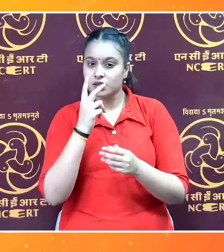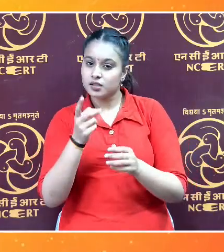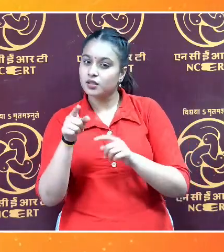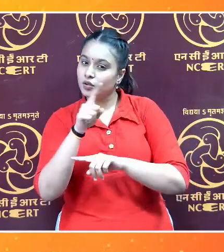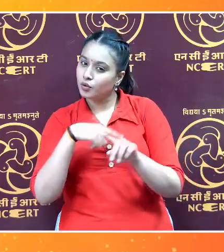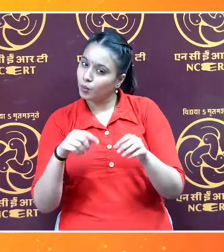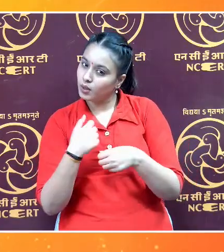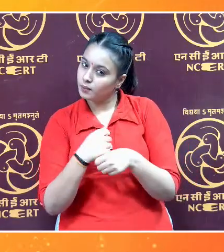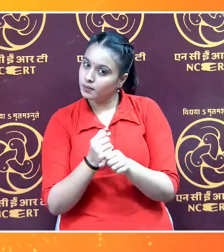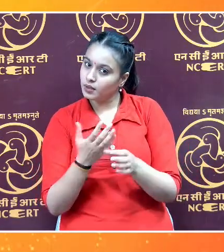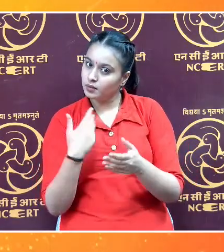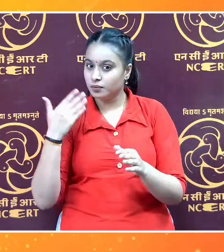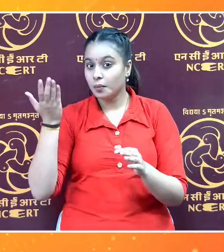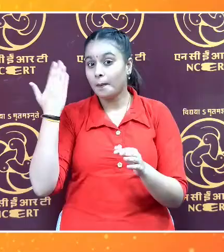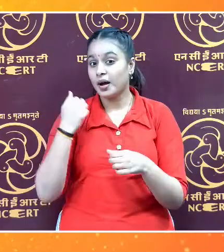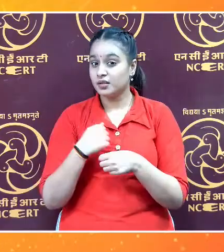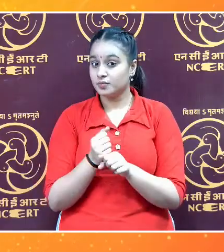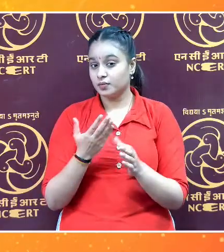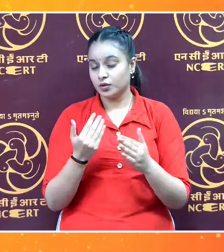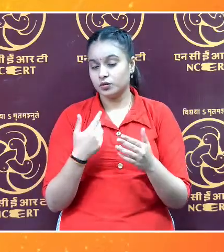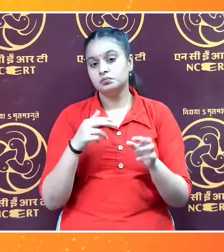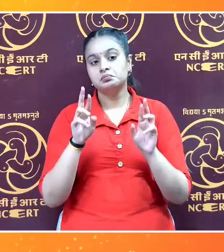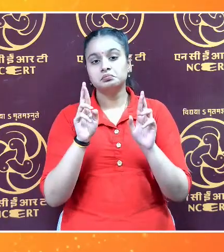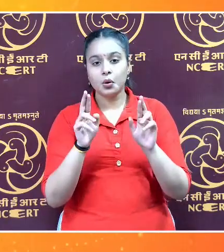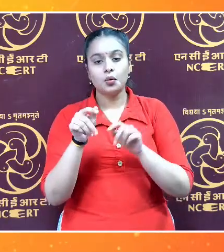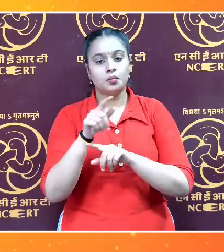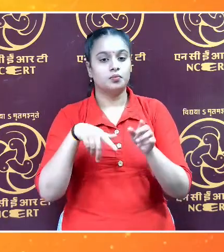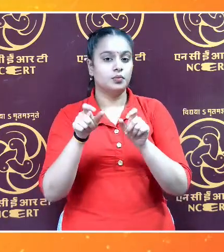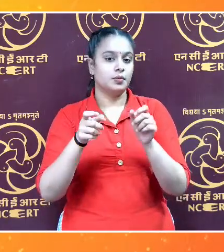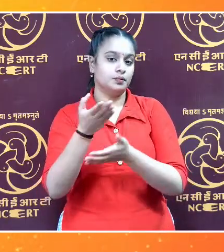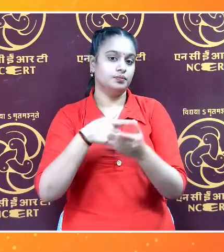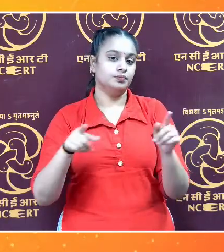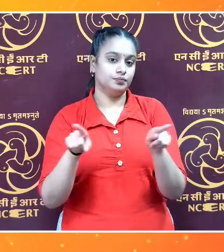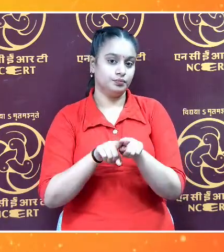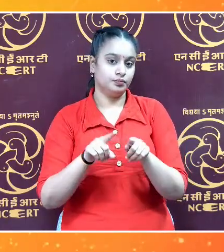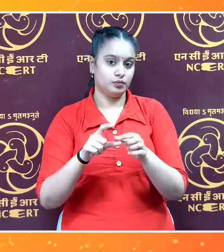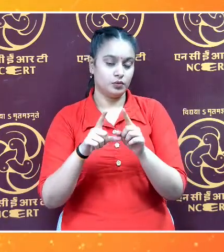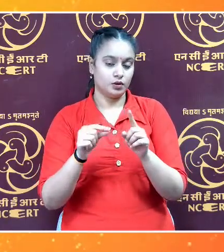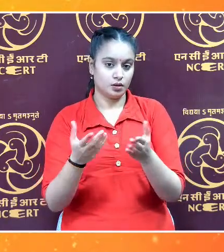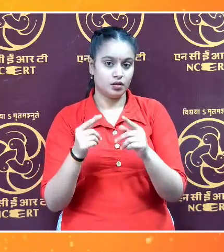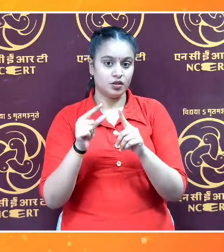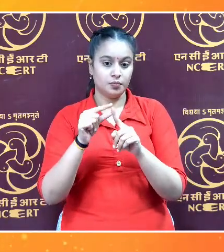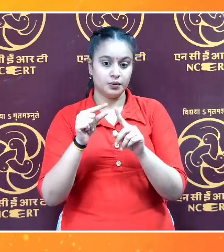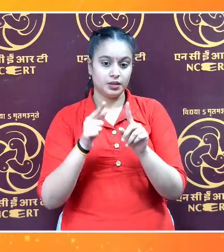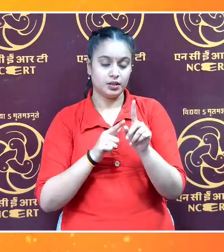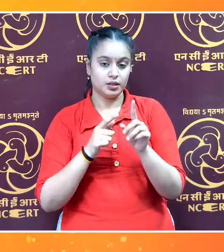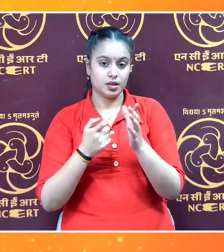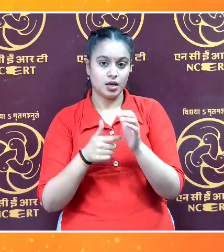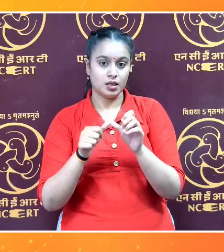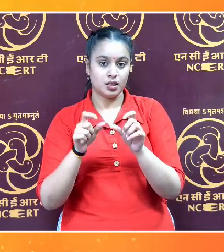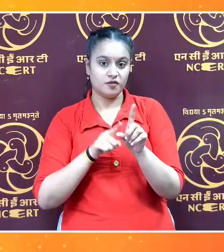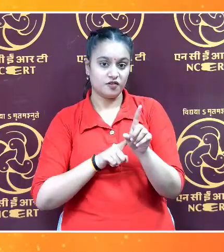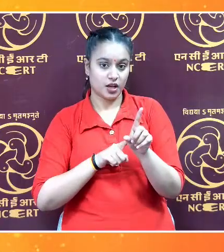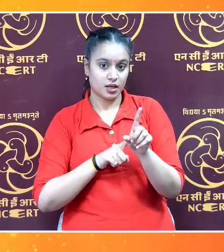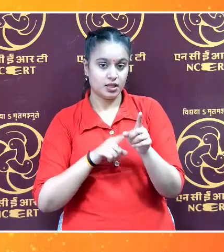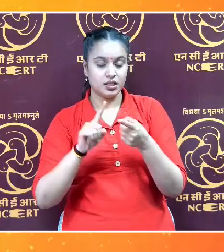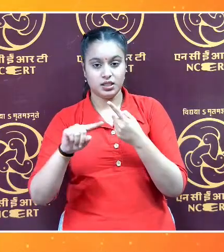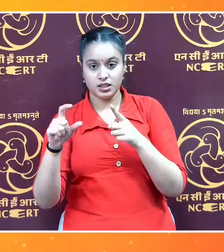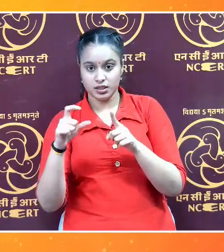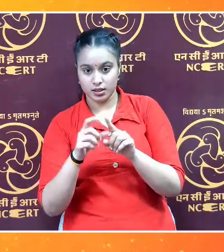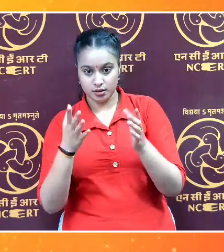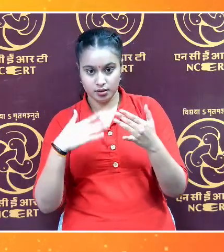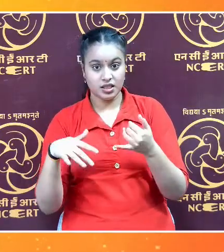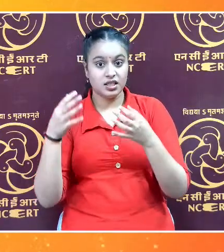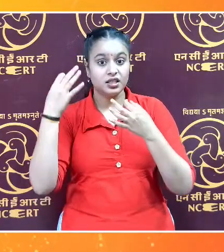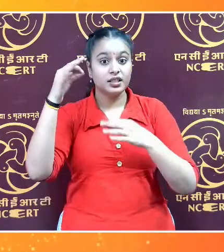can make them into past. Yes, Pray. and absolutely our viewers can also do that. So Yeah. pray becomes prayed. Very ED. good. Yes. Dance.